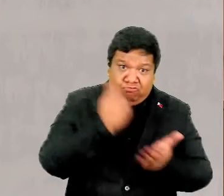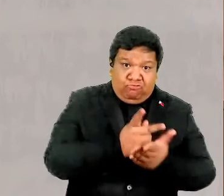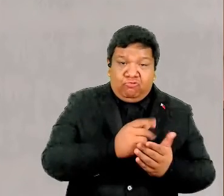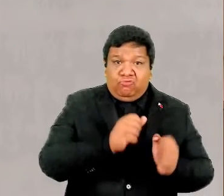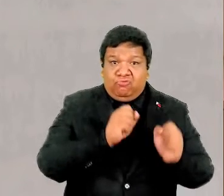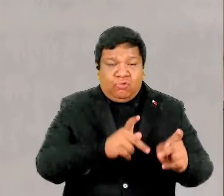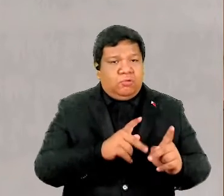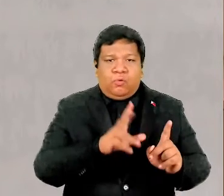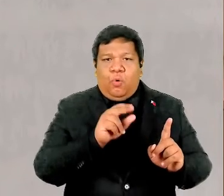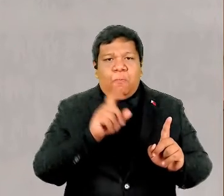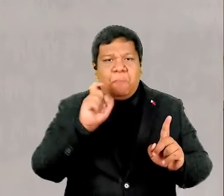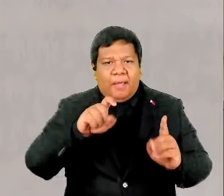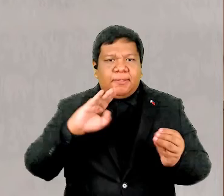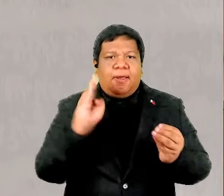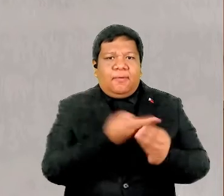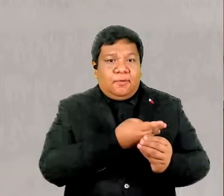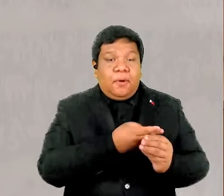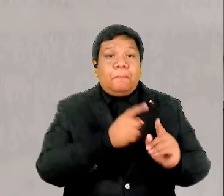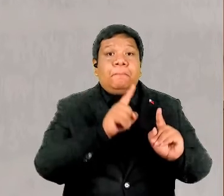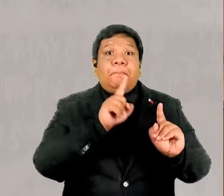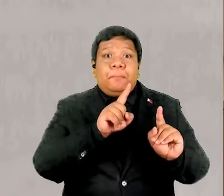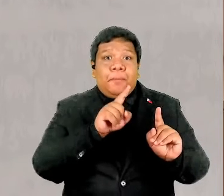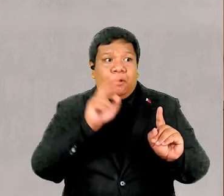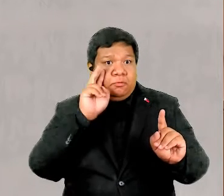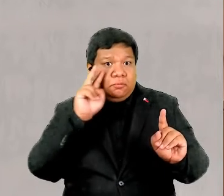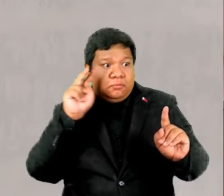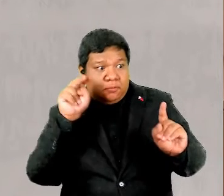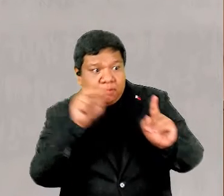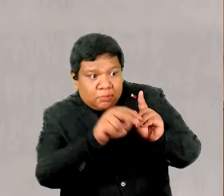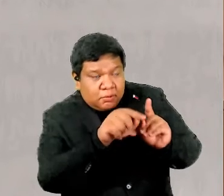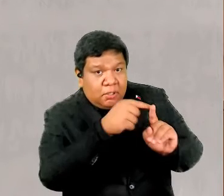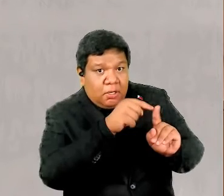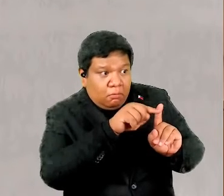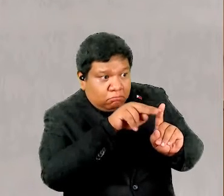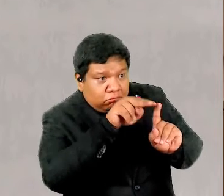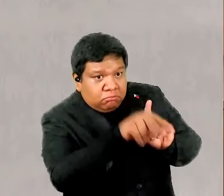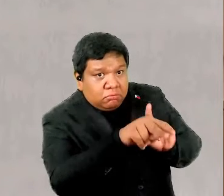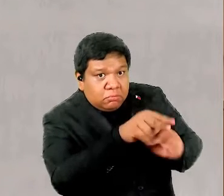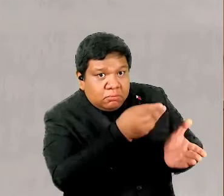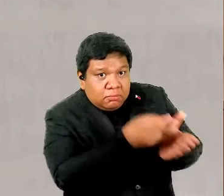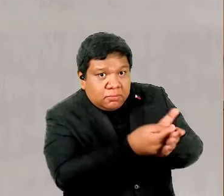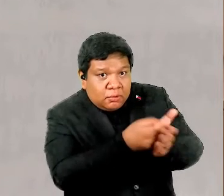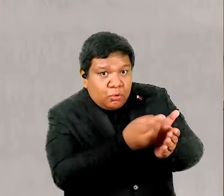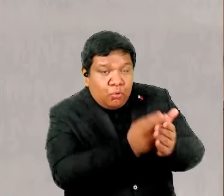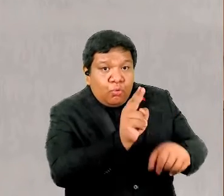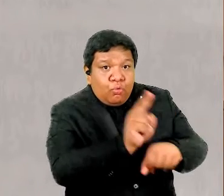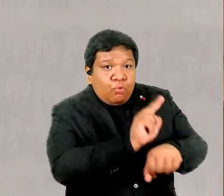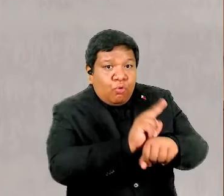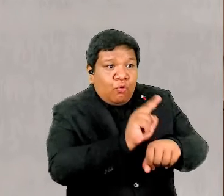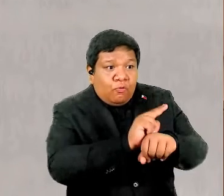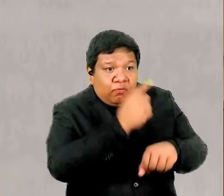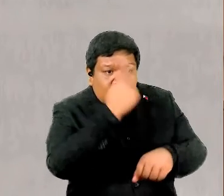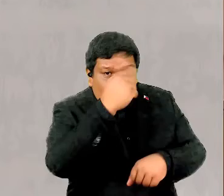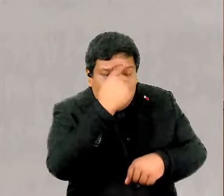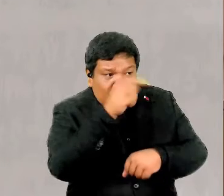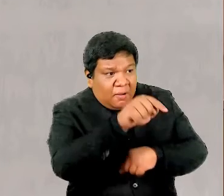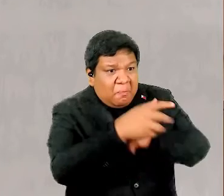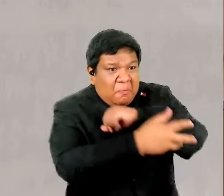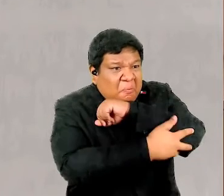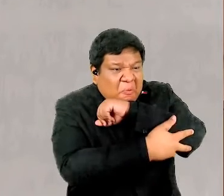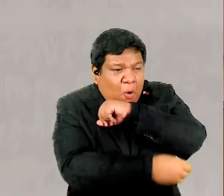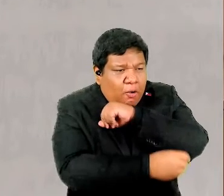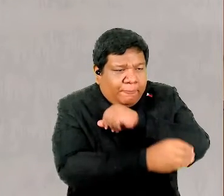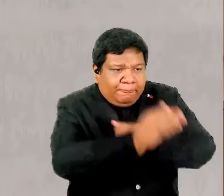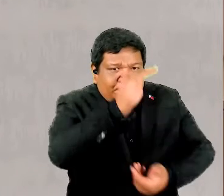dapat mapatalsik na yun siya eh. But the way he looks at wealth as a tool to alleviate the poverty